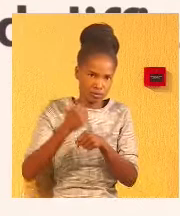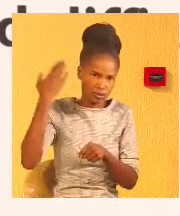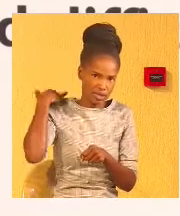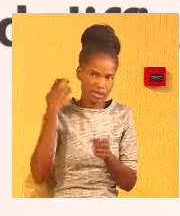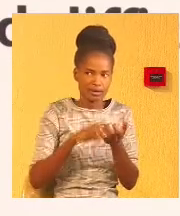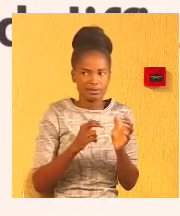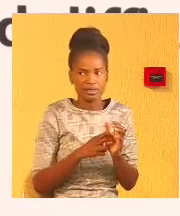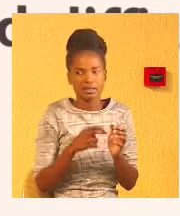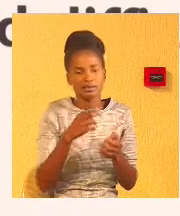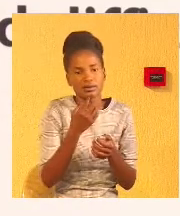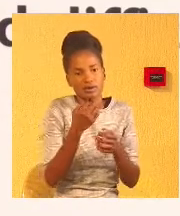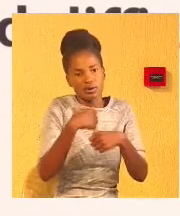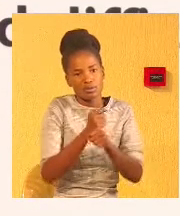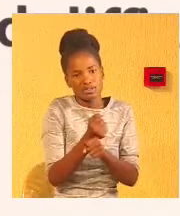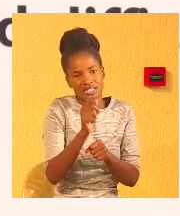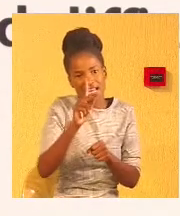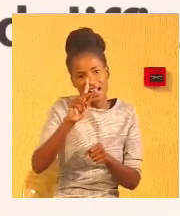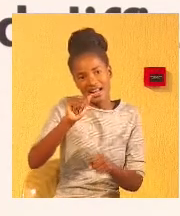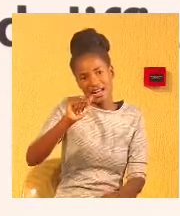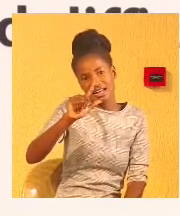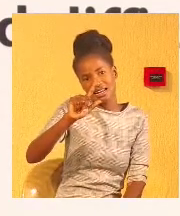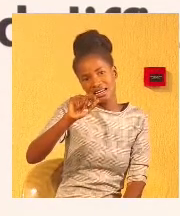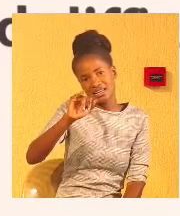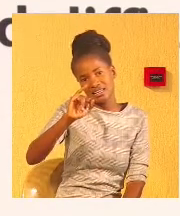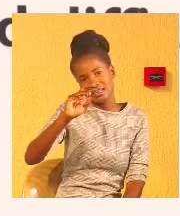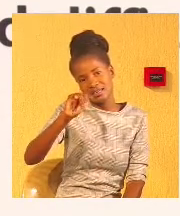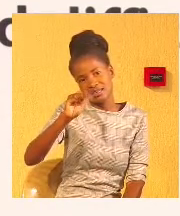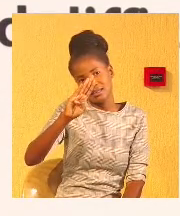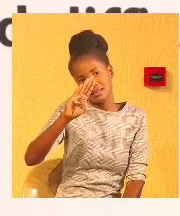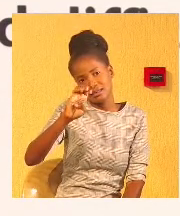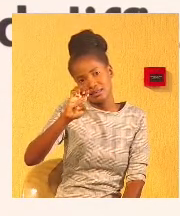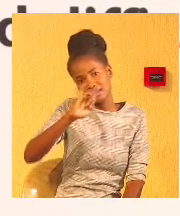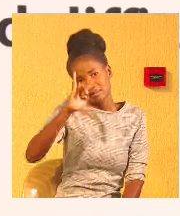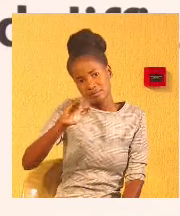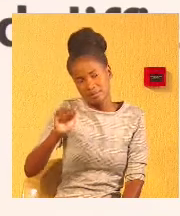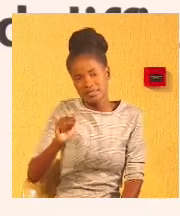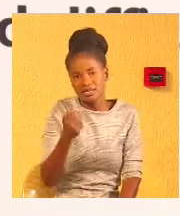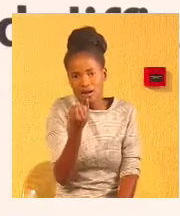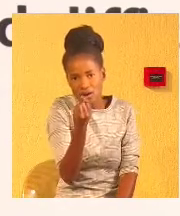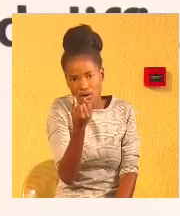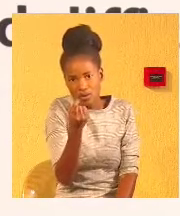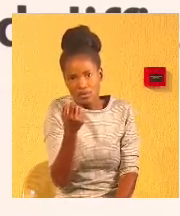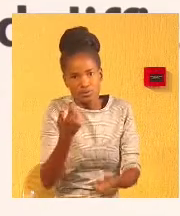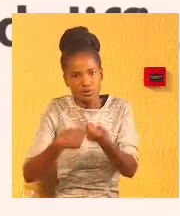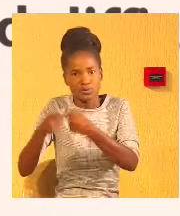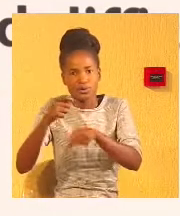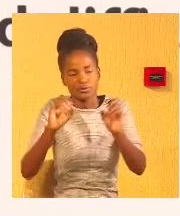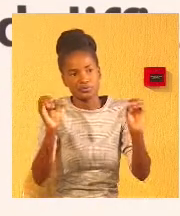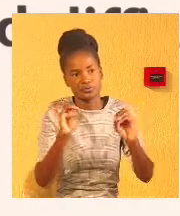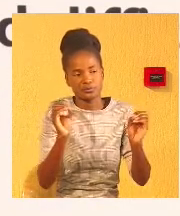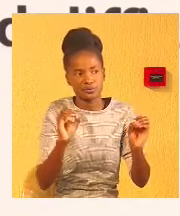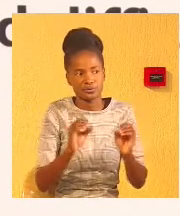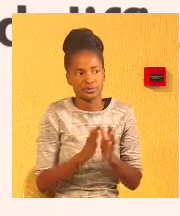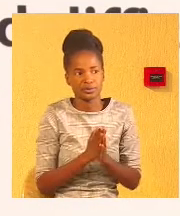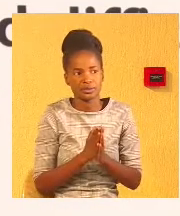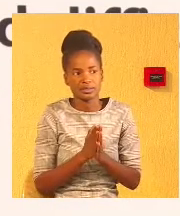rice project did not have rice that could be sold to the markets. But we